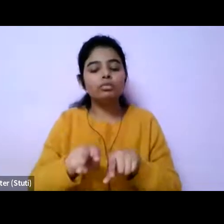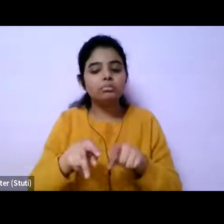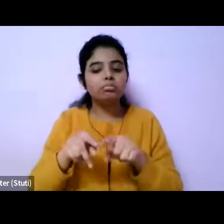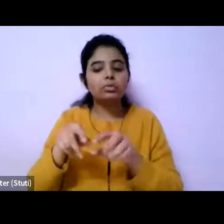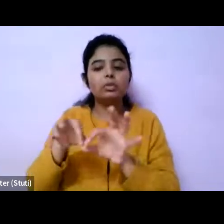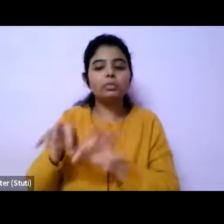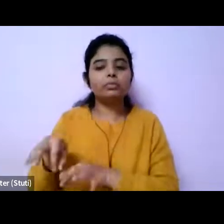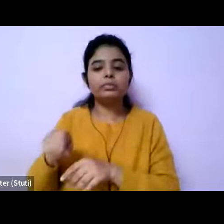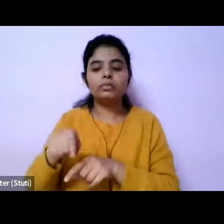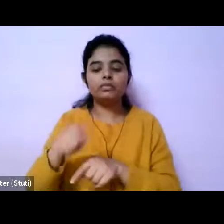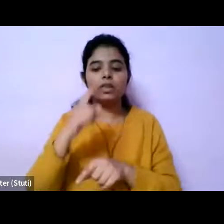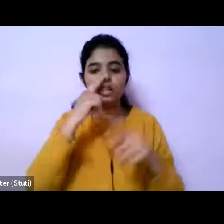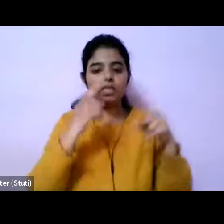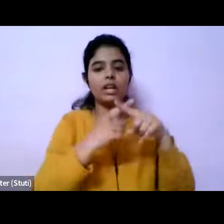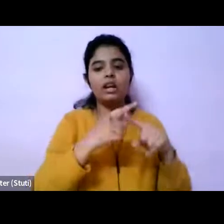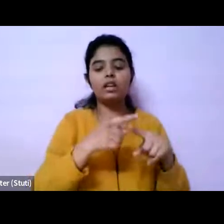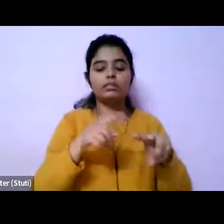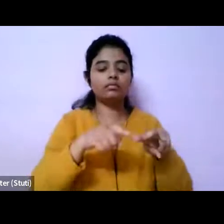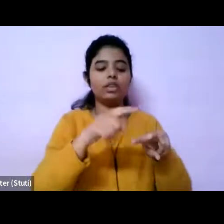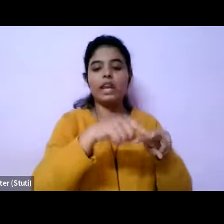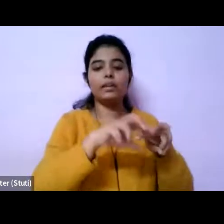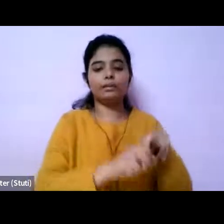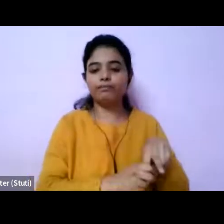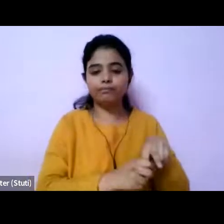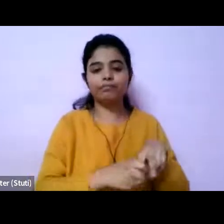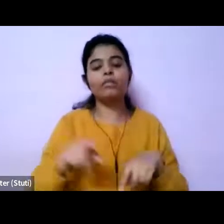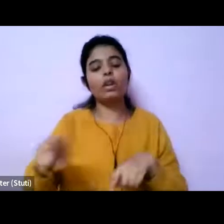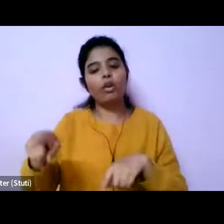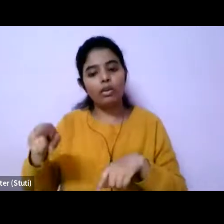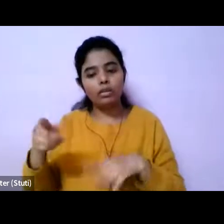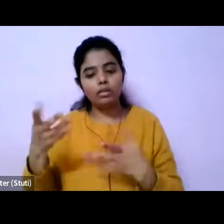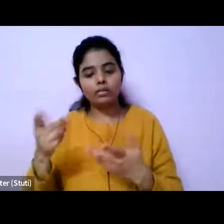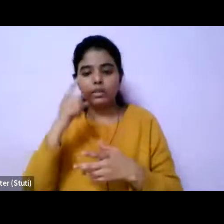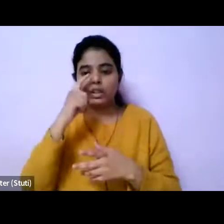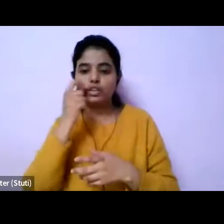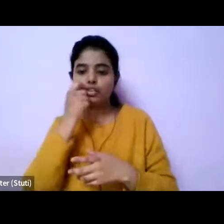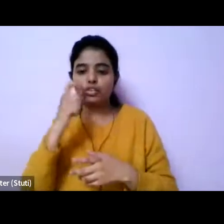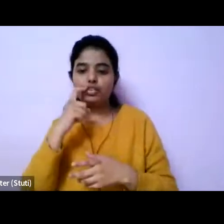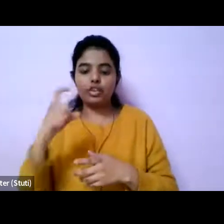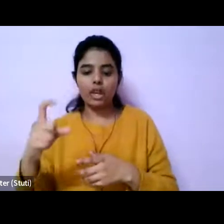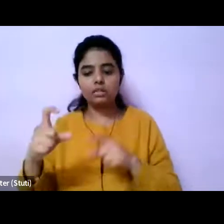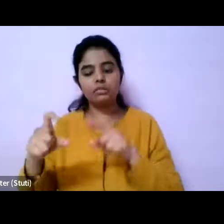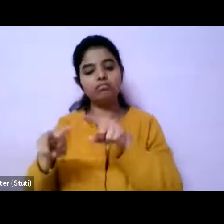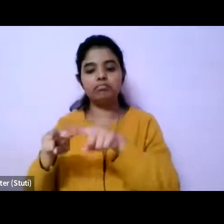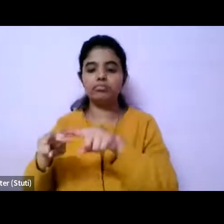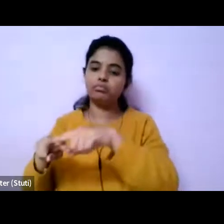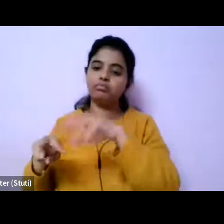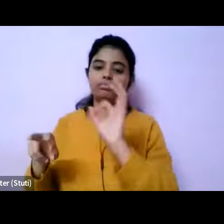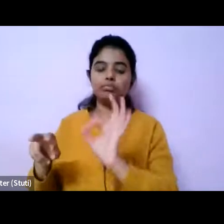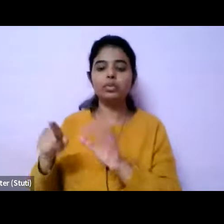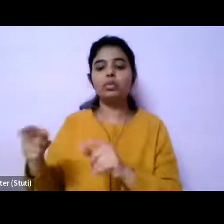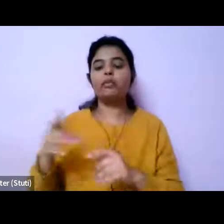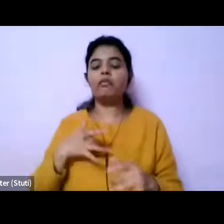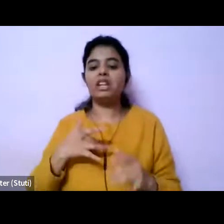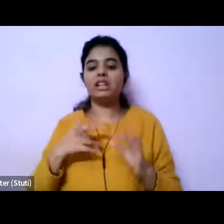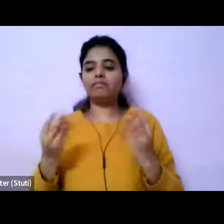sister. So Dan's scrapbook with paper cuttings about Dr. Thakkar and his interviews of